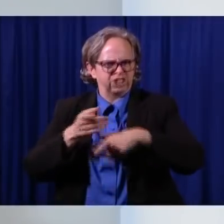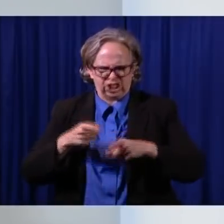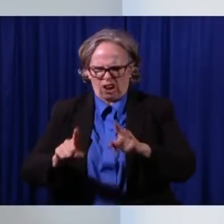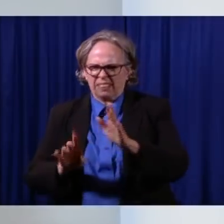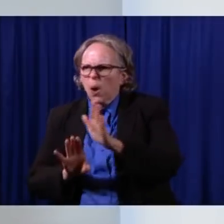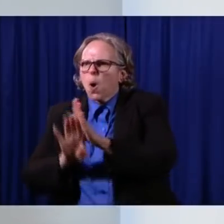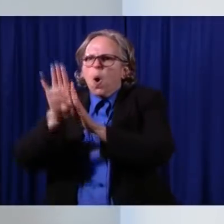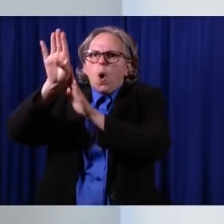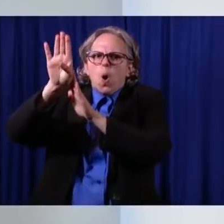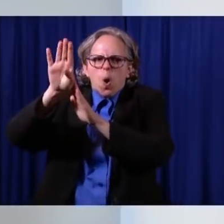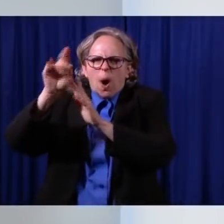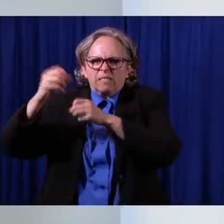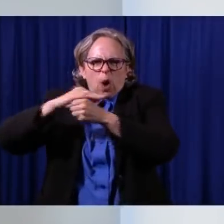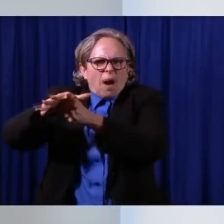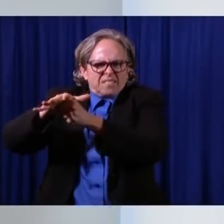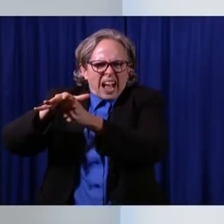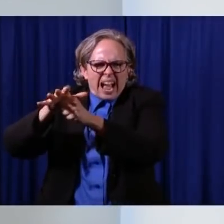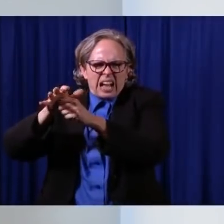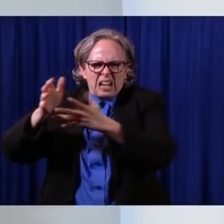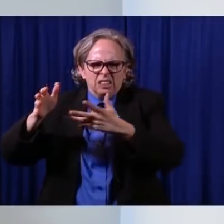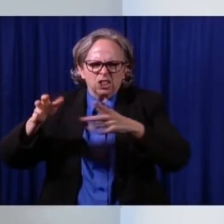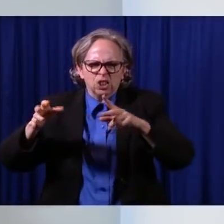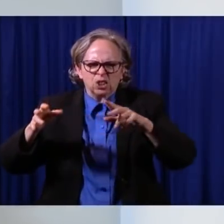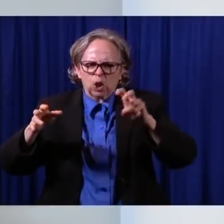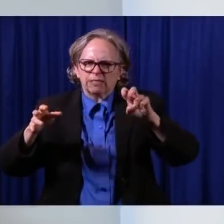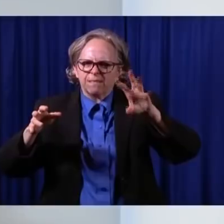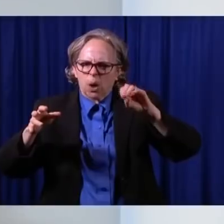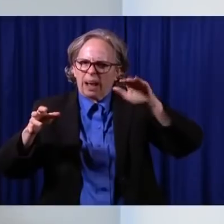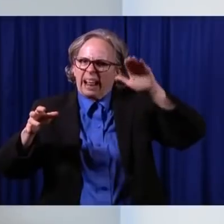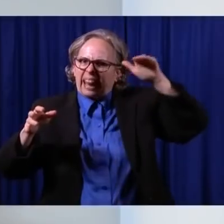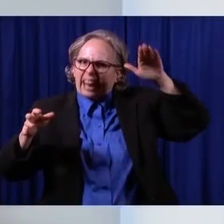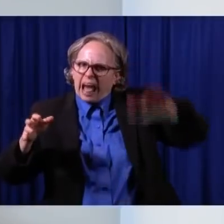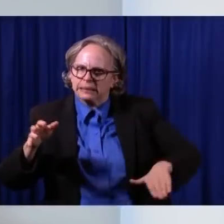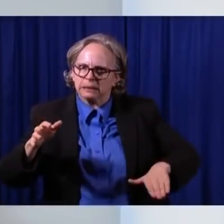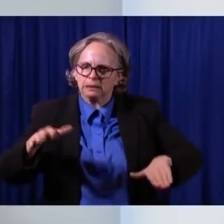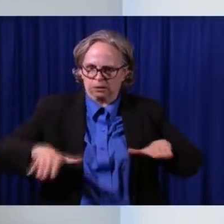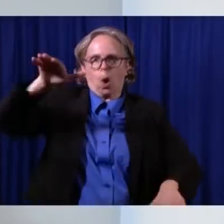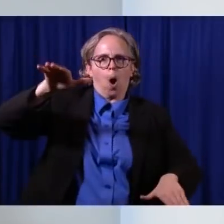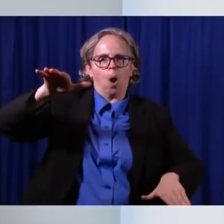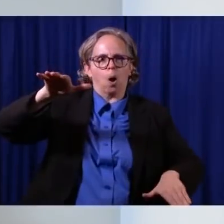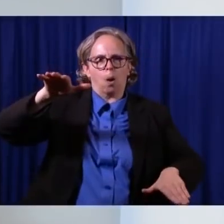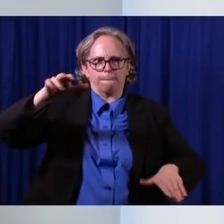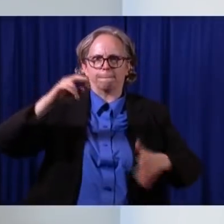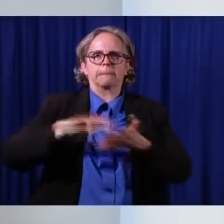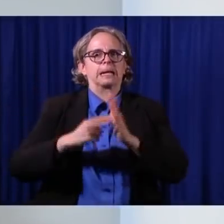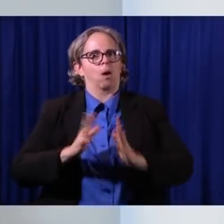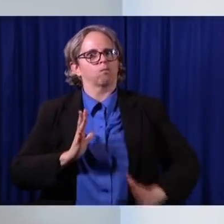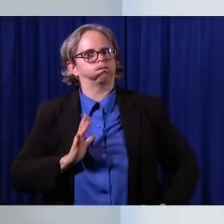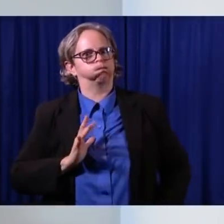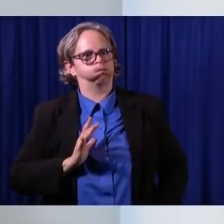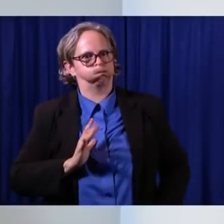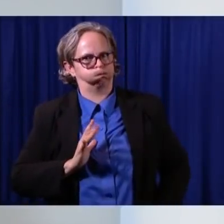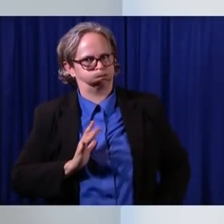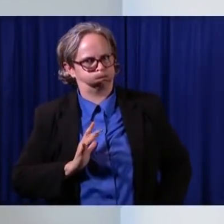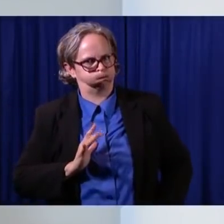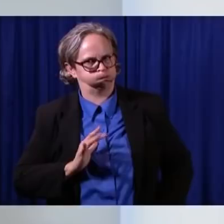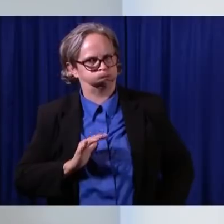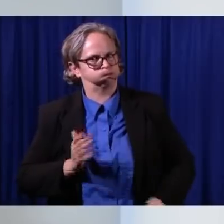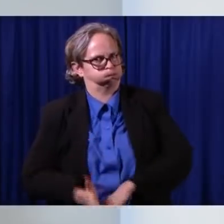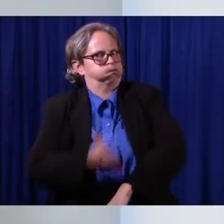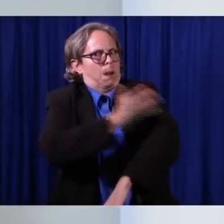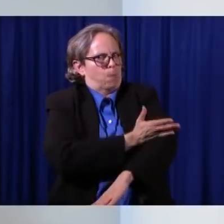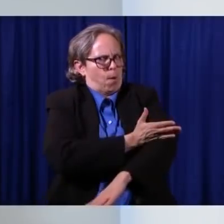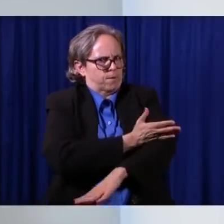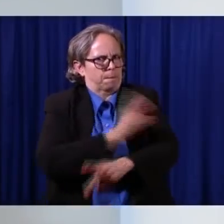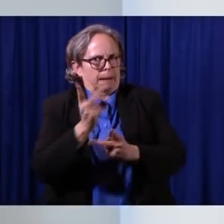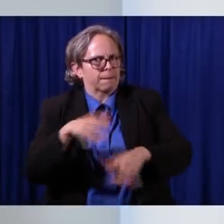of the COVID-19 outbreak in March. Another positive aspect of this is that Ohioans